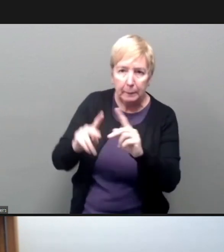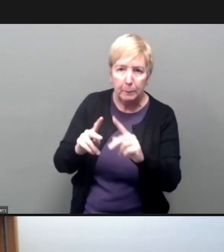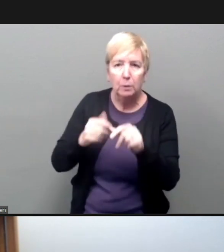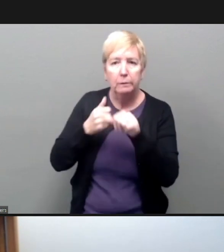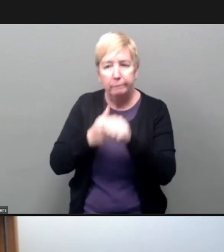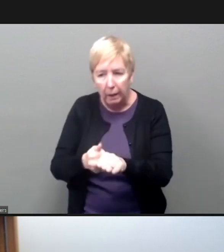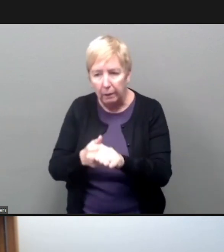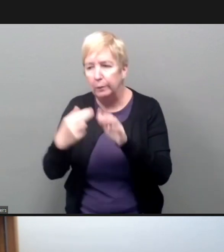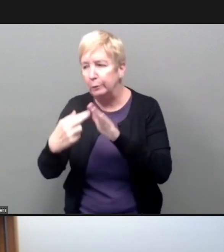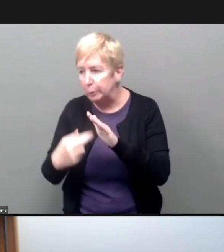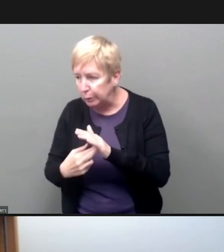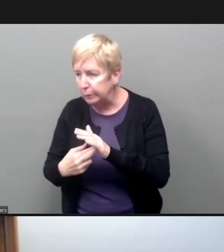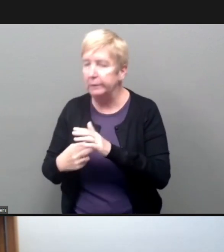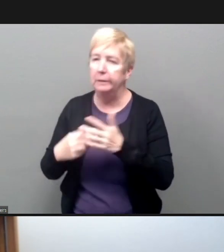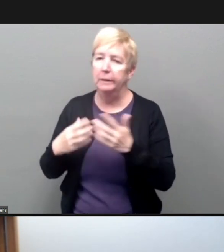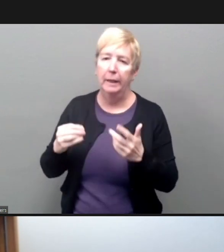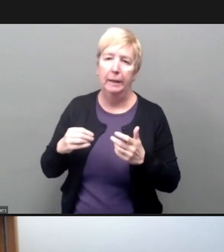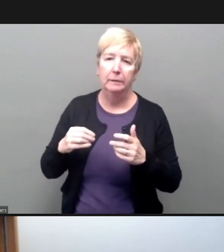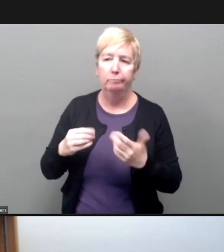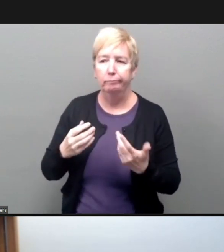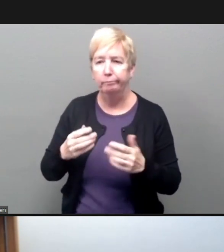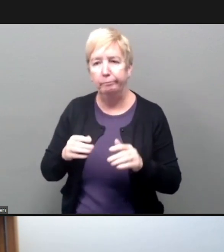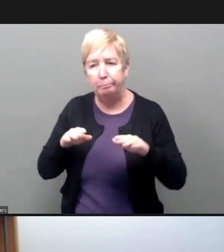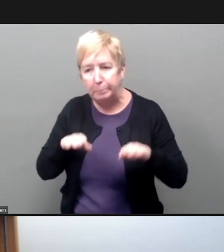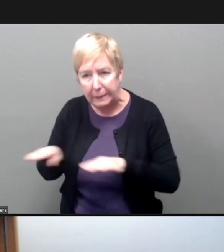people you can gather with and such? Thank you.